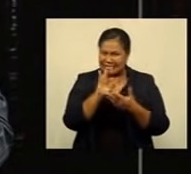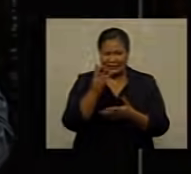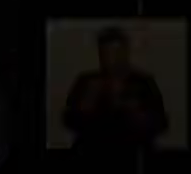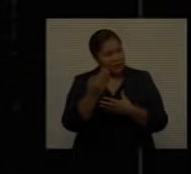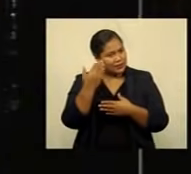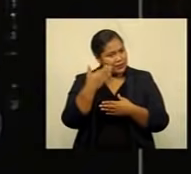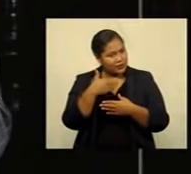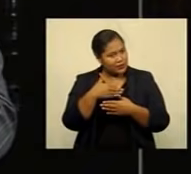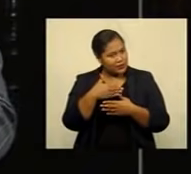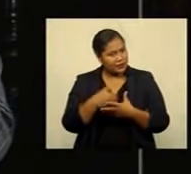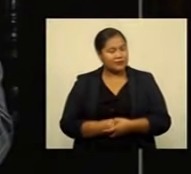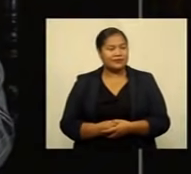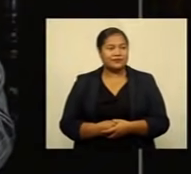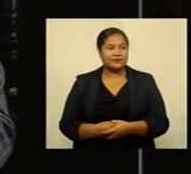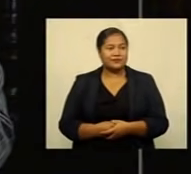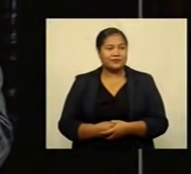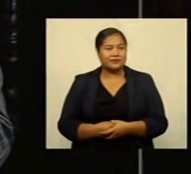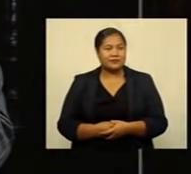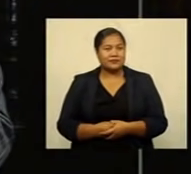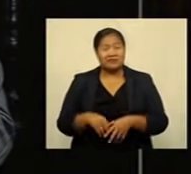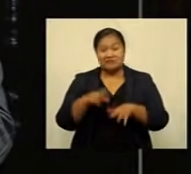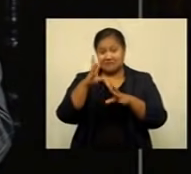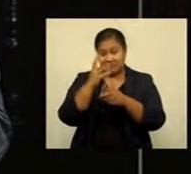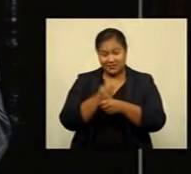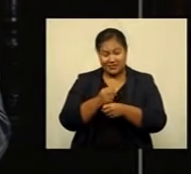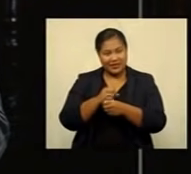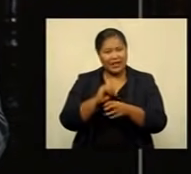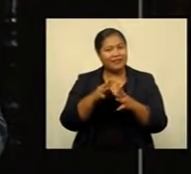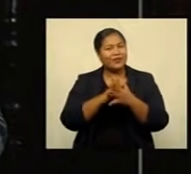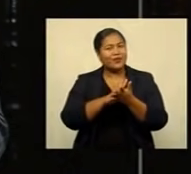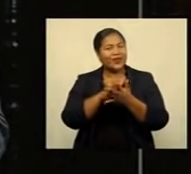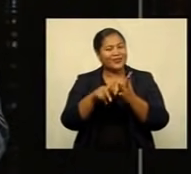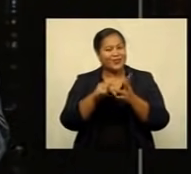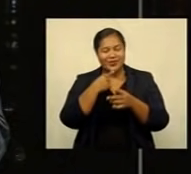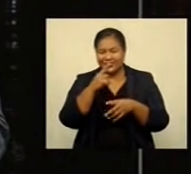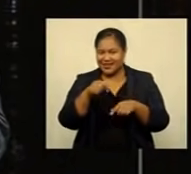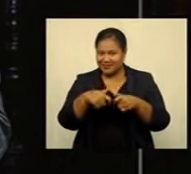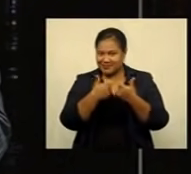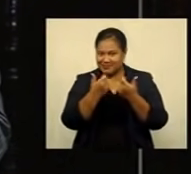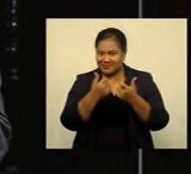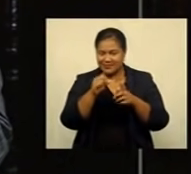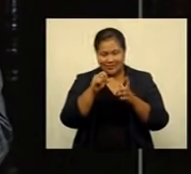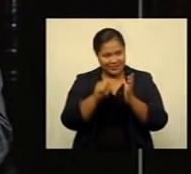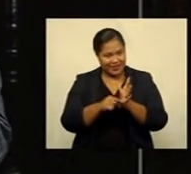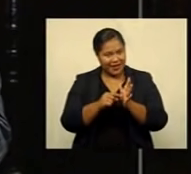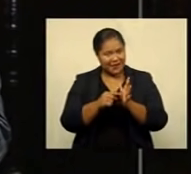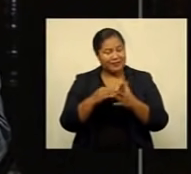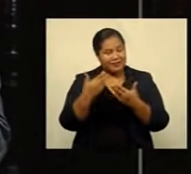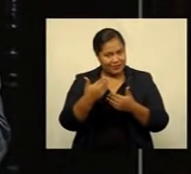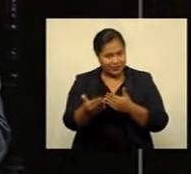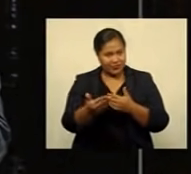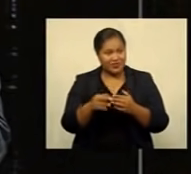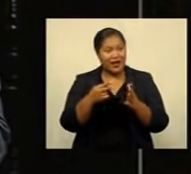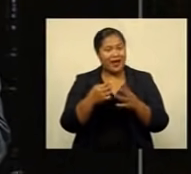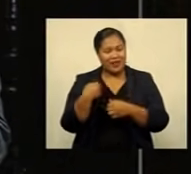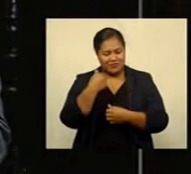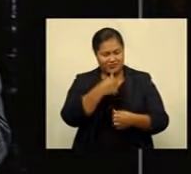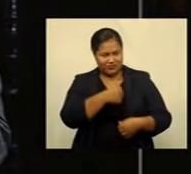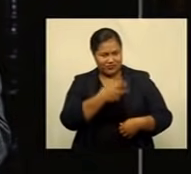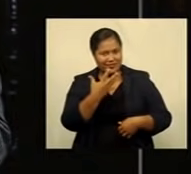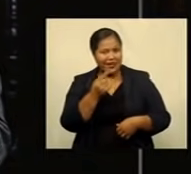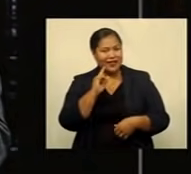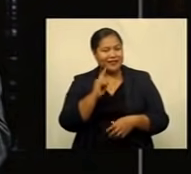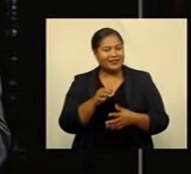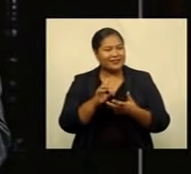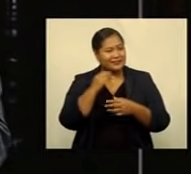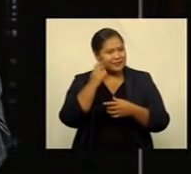saying this. Recapping our main stories, WHO says challenging times ahead. RFMF takes precautions and Olympics